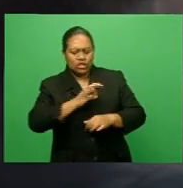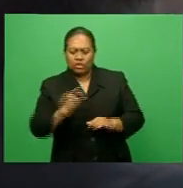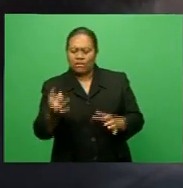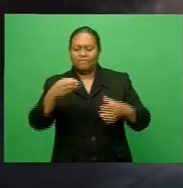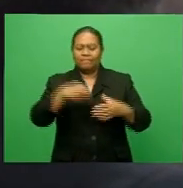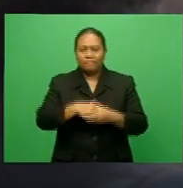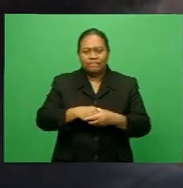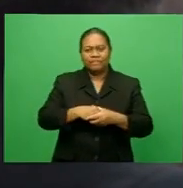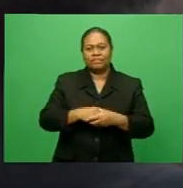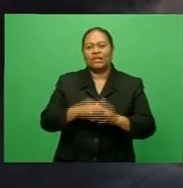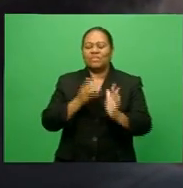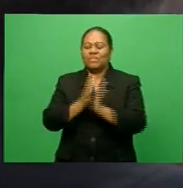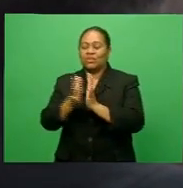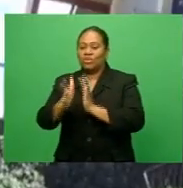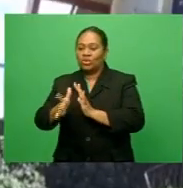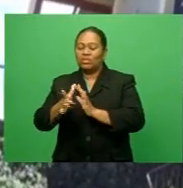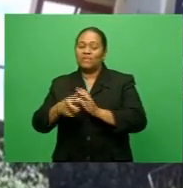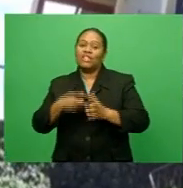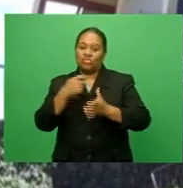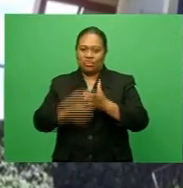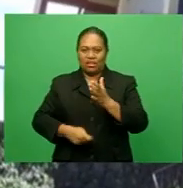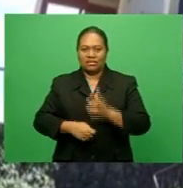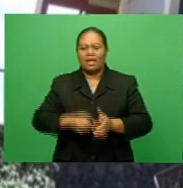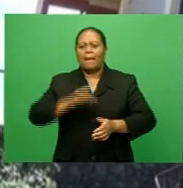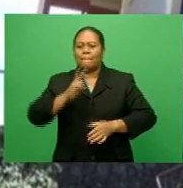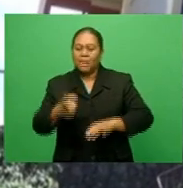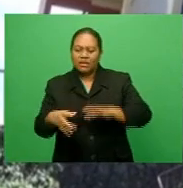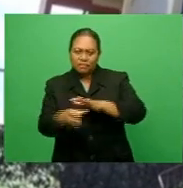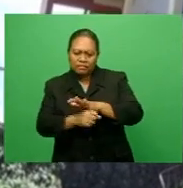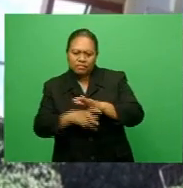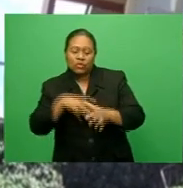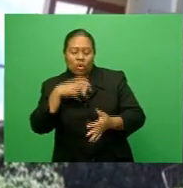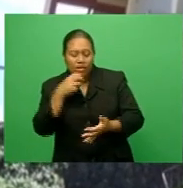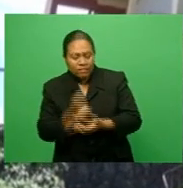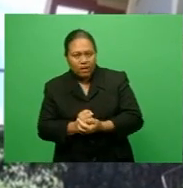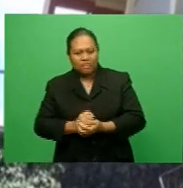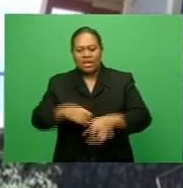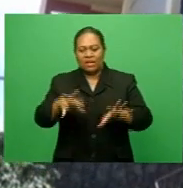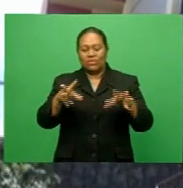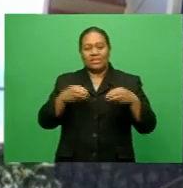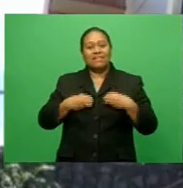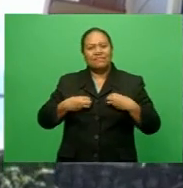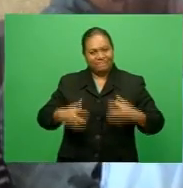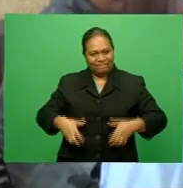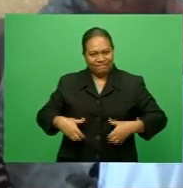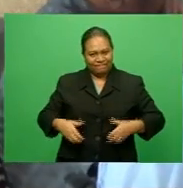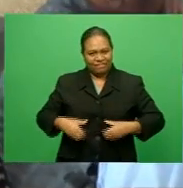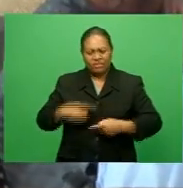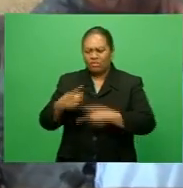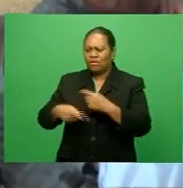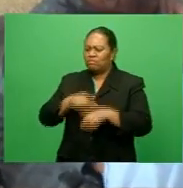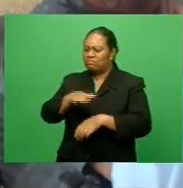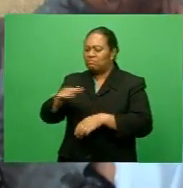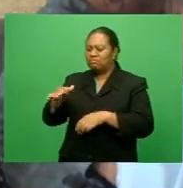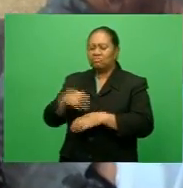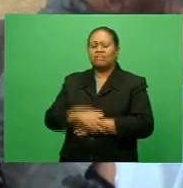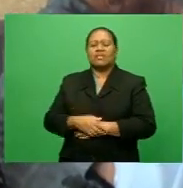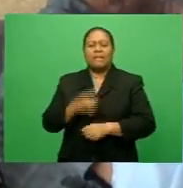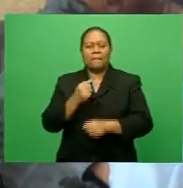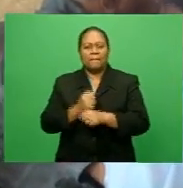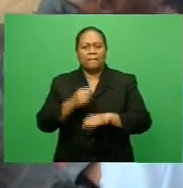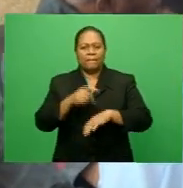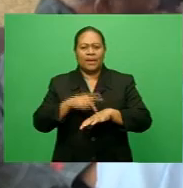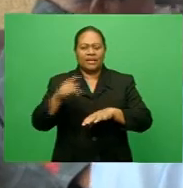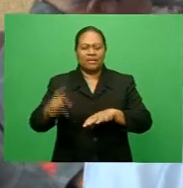those who are likely to be charged. FICAC had earlier confirmed receiving the complaint from the Parliament Secretary General.